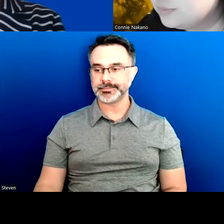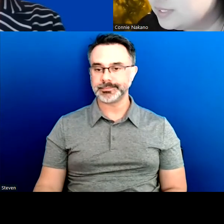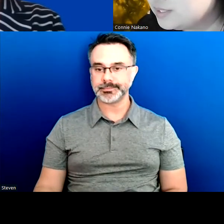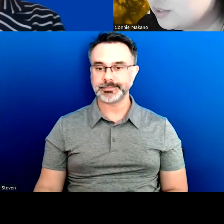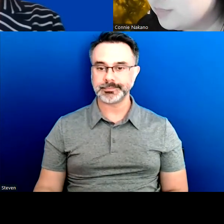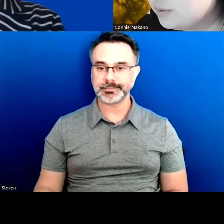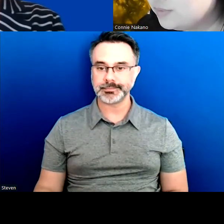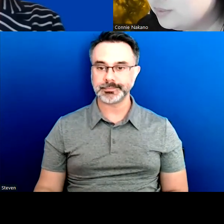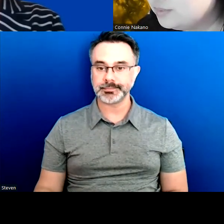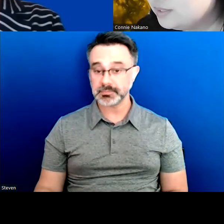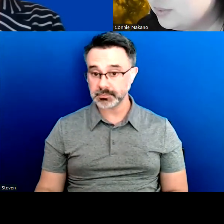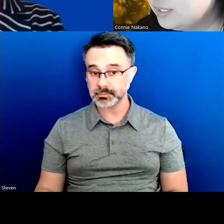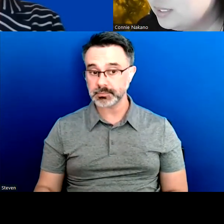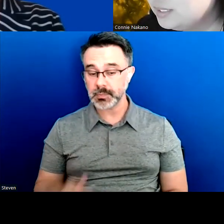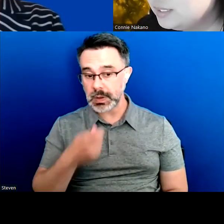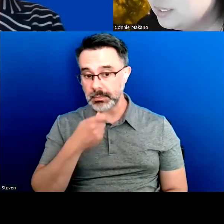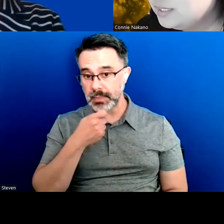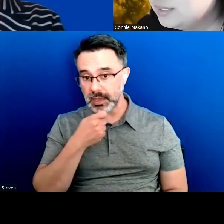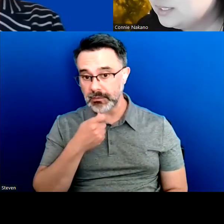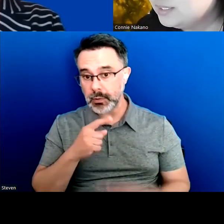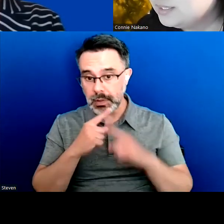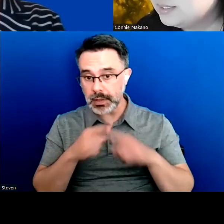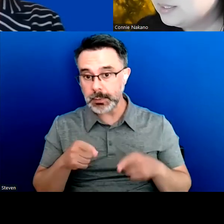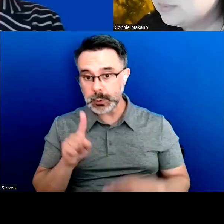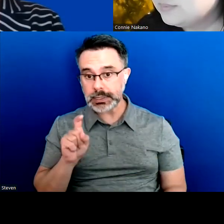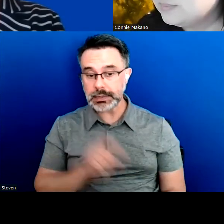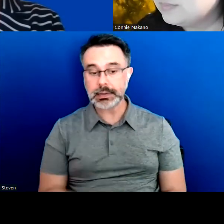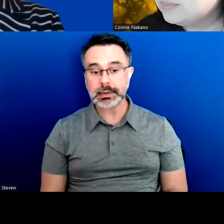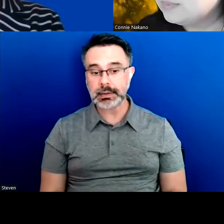Kester, is your microphone unmuted?